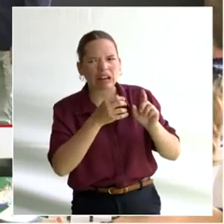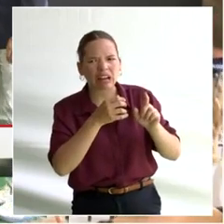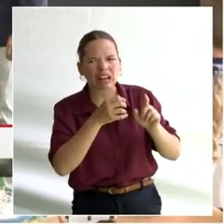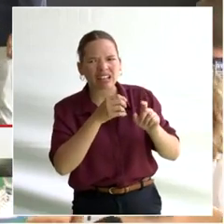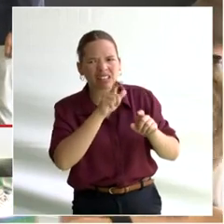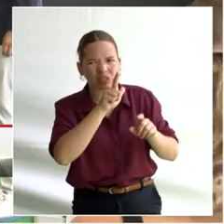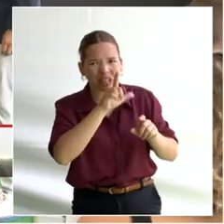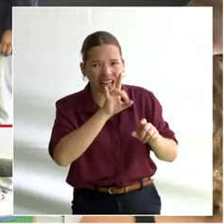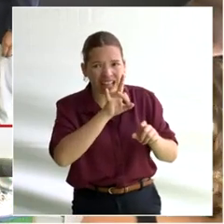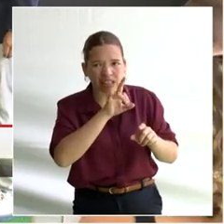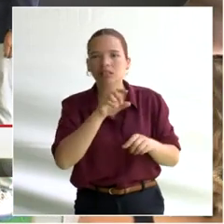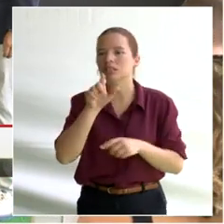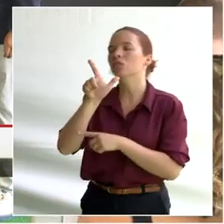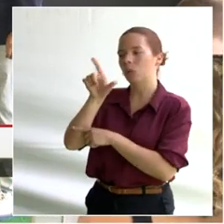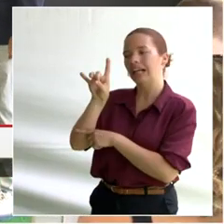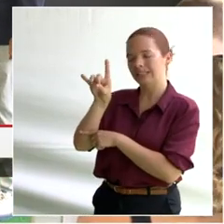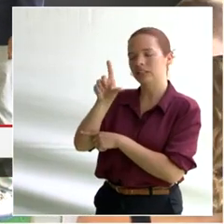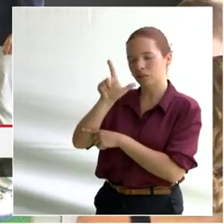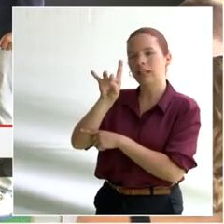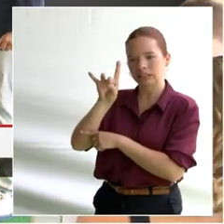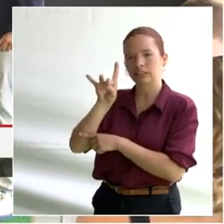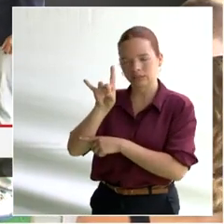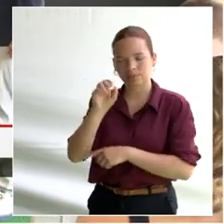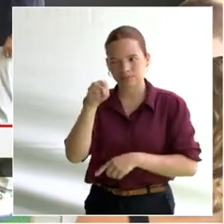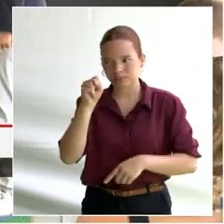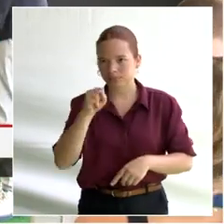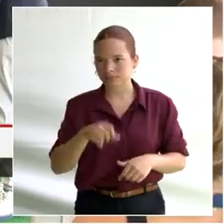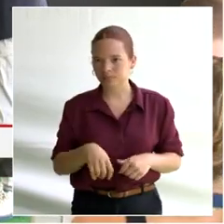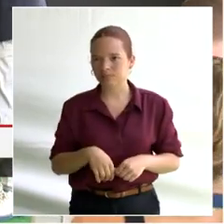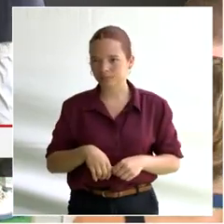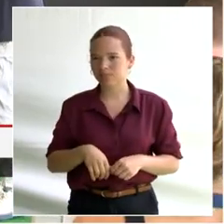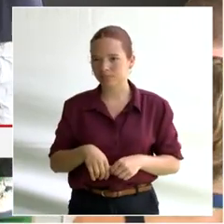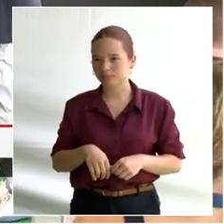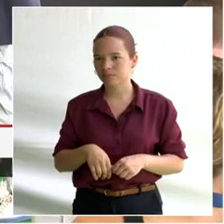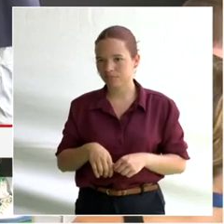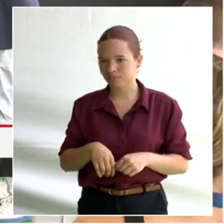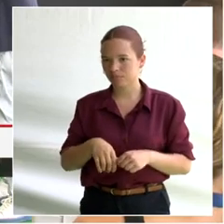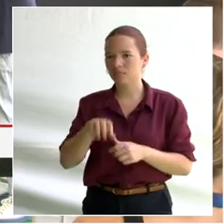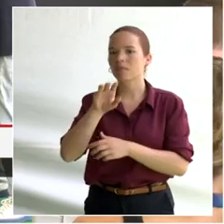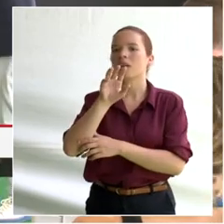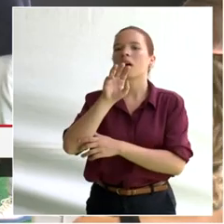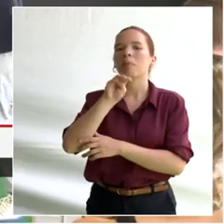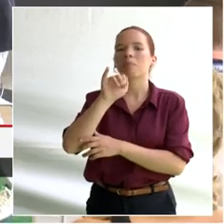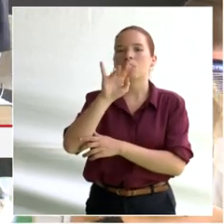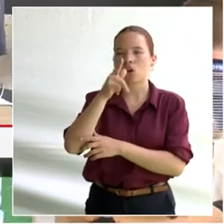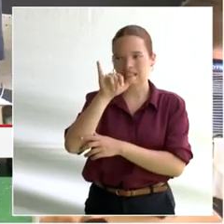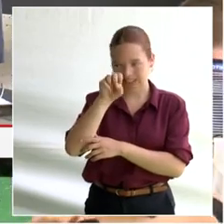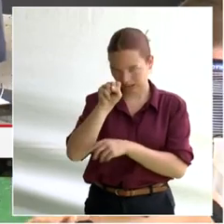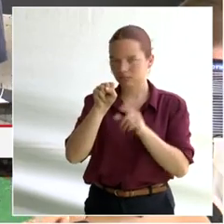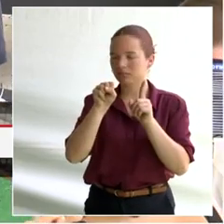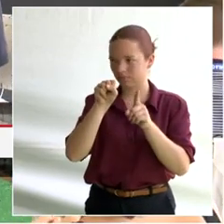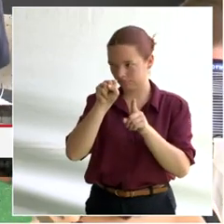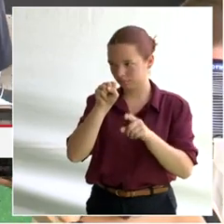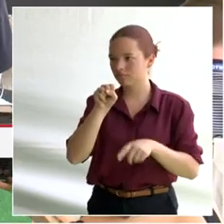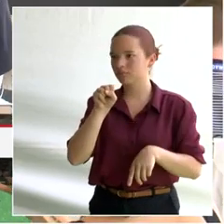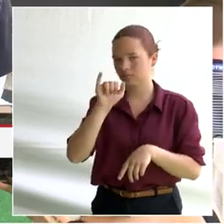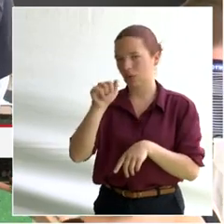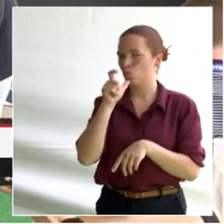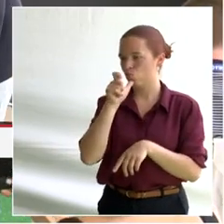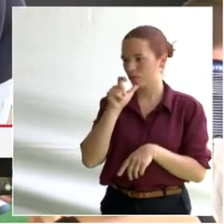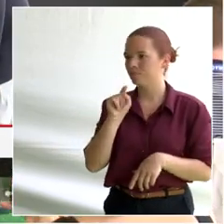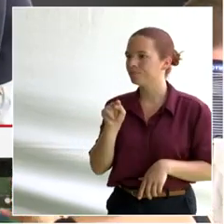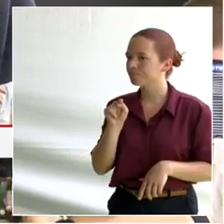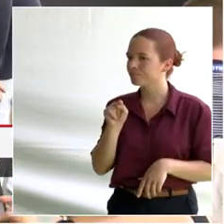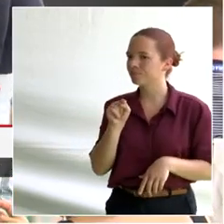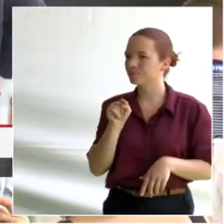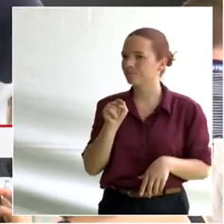line 28 for chip 18, which is Petra Martic. Okay, we have 2 chips left? Yes. Okay, can you come up and tell me what, we didn't get a chance